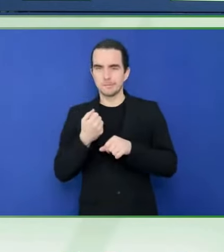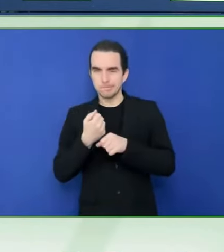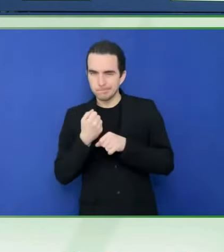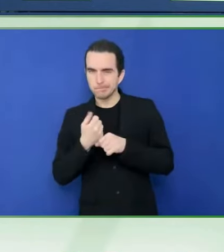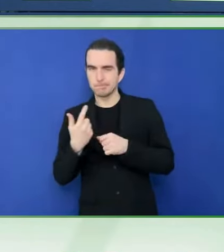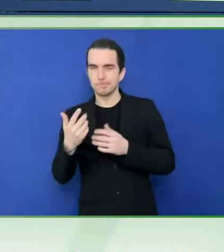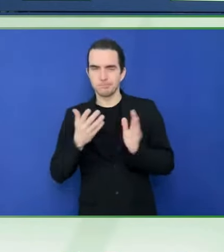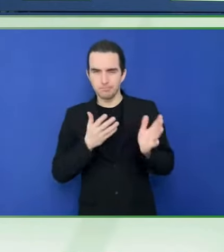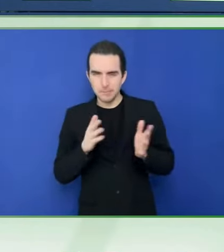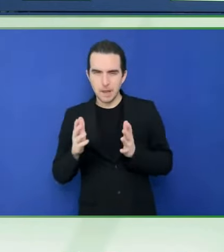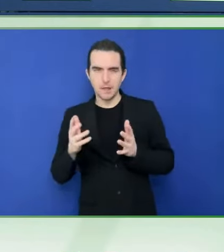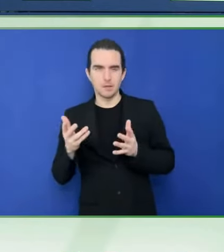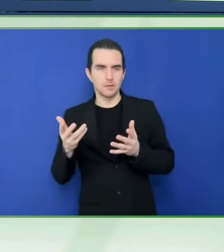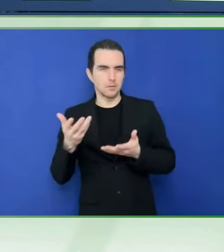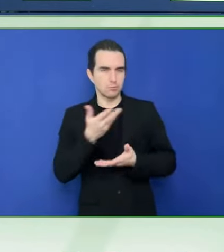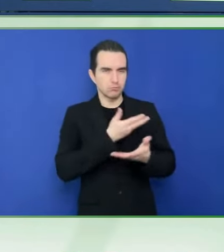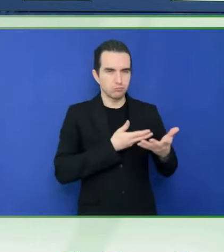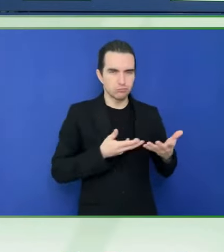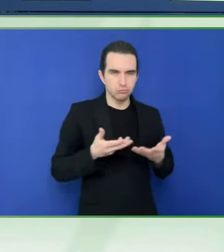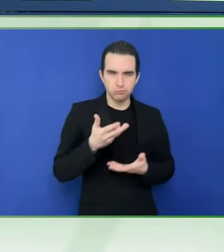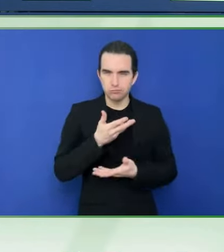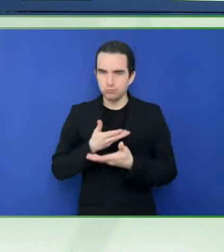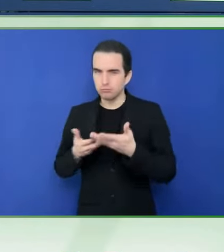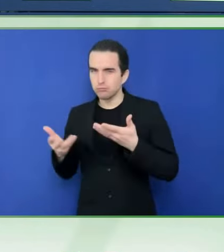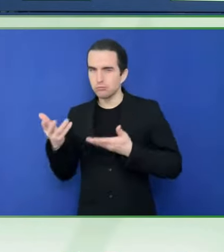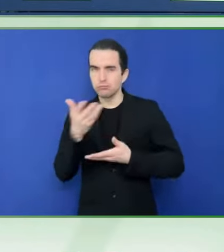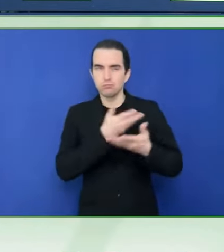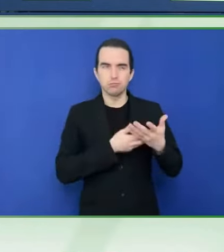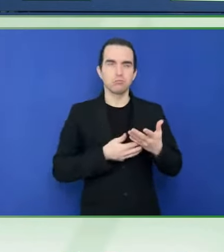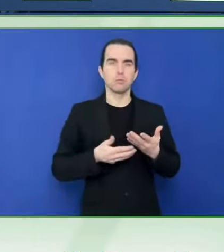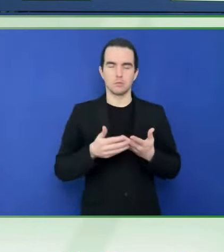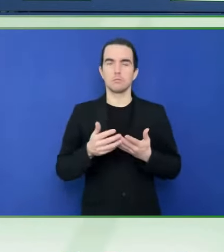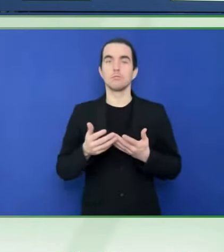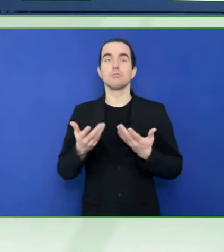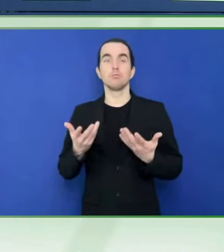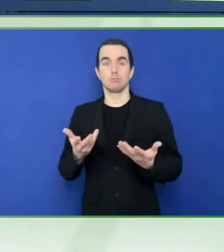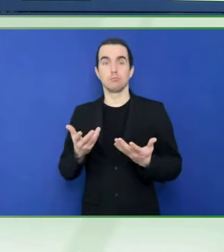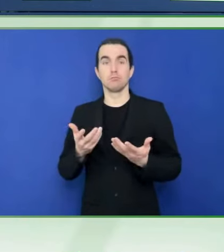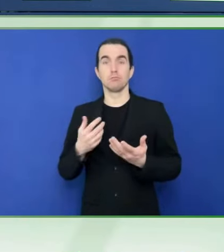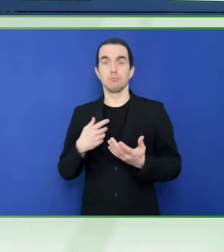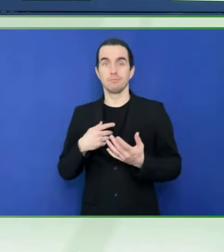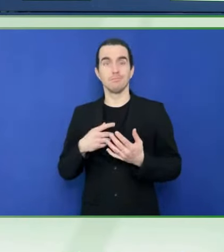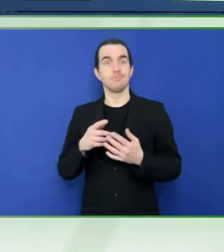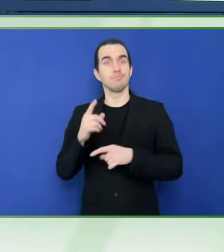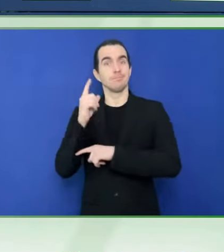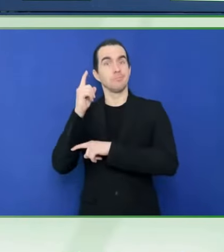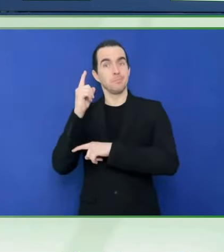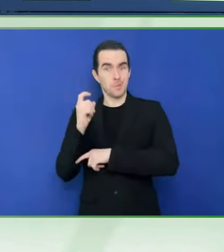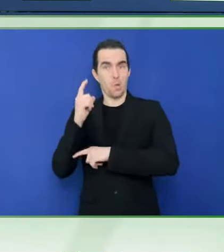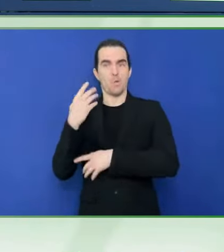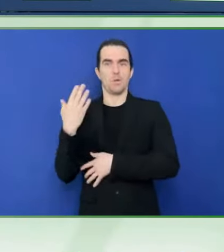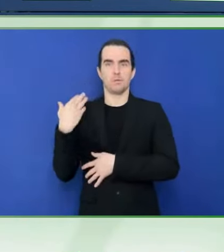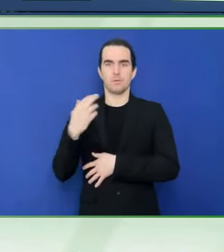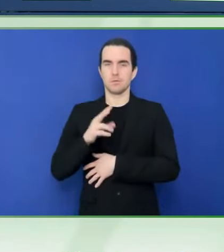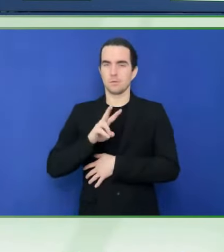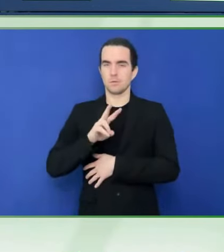floor. Imagine that you have to get to the train where the floor is somewhere